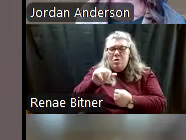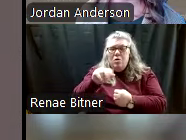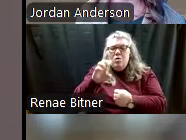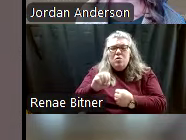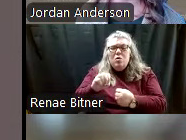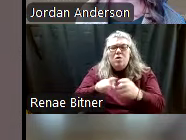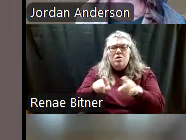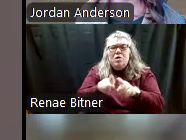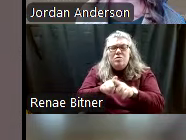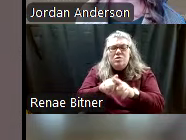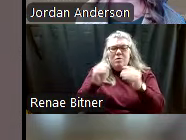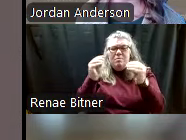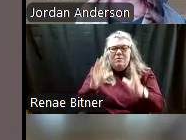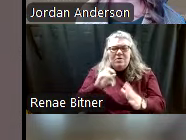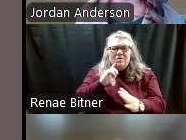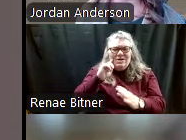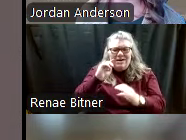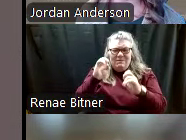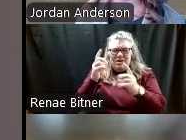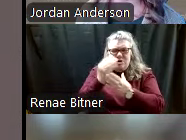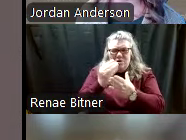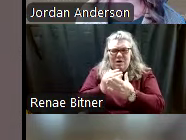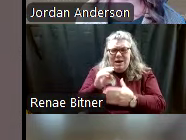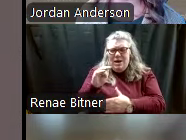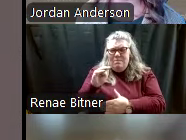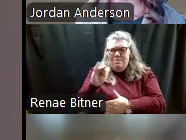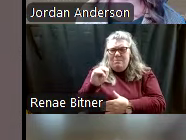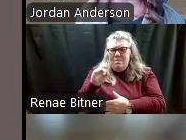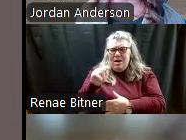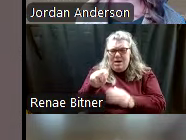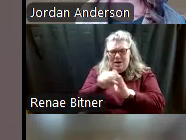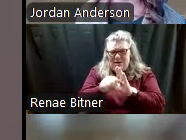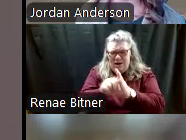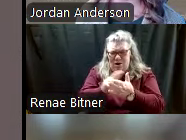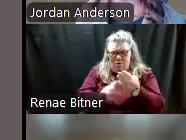adjunct professor for deaf education courses at Minot State University.